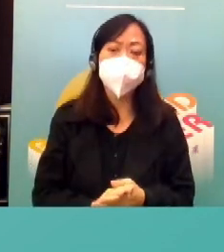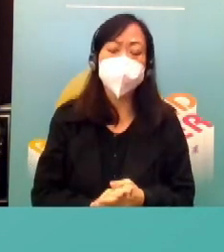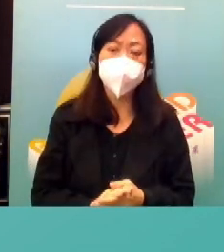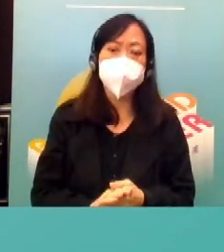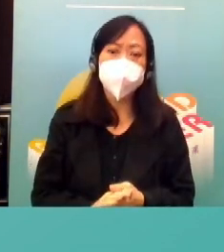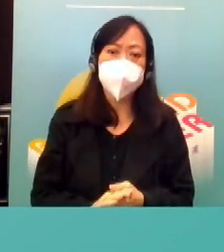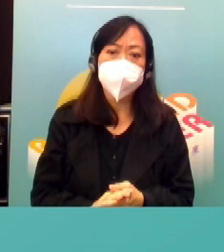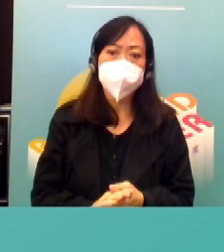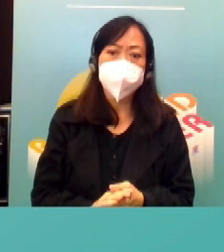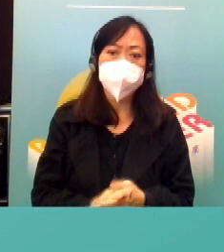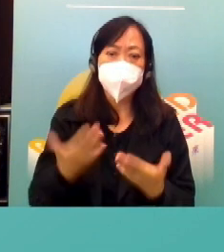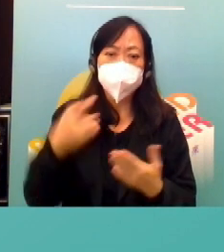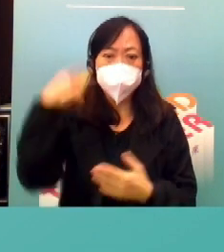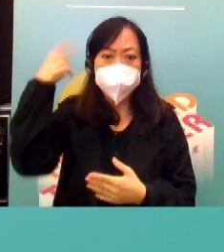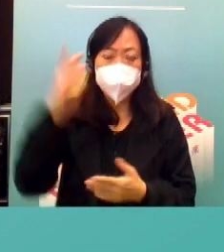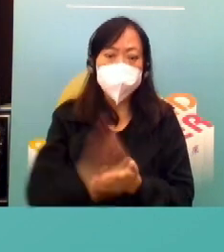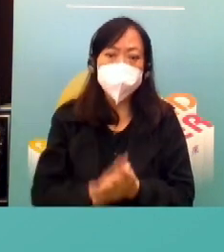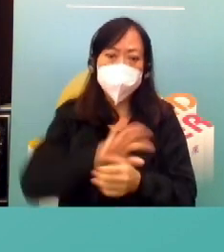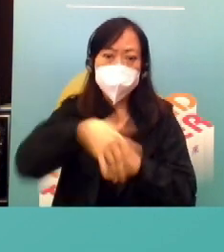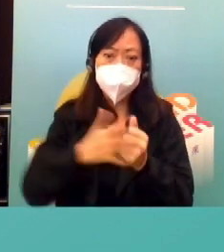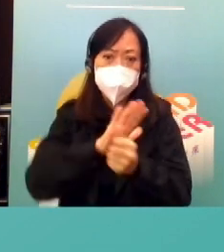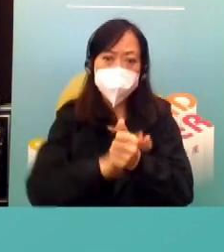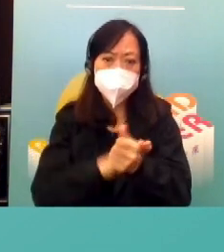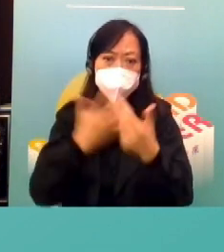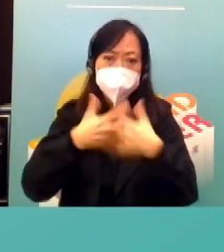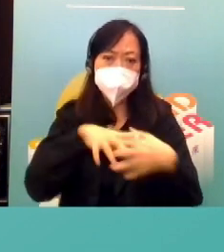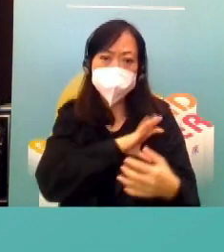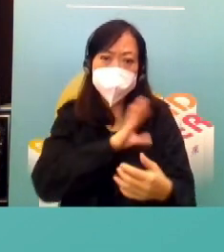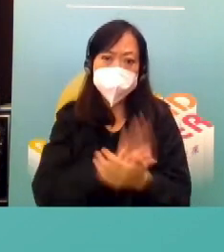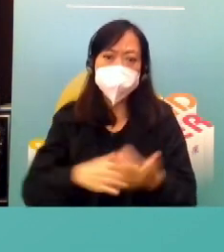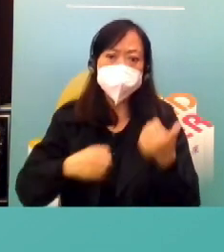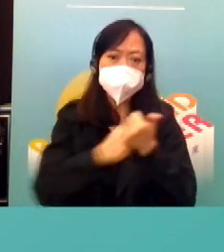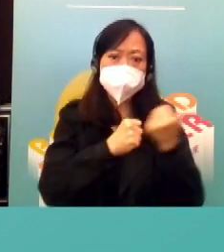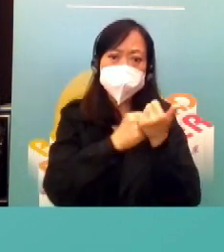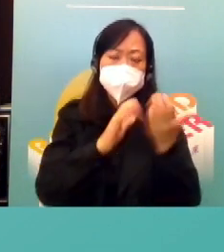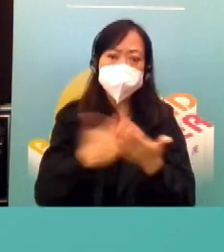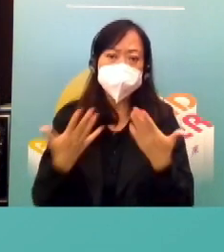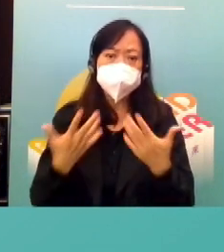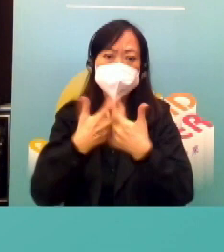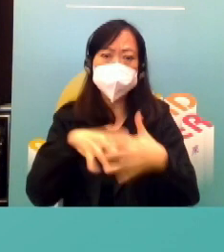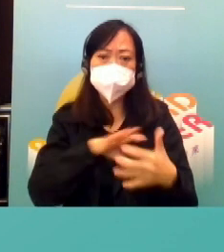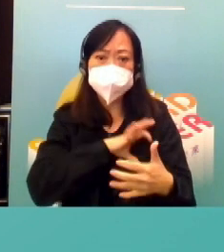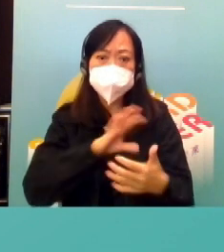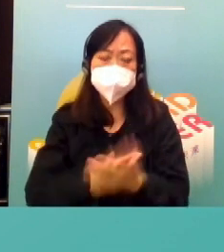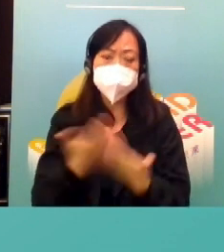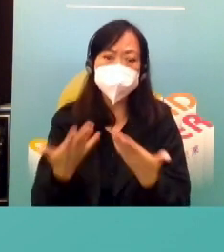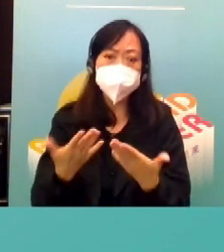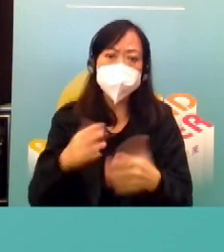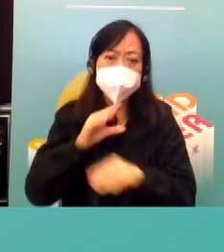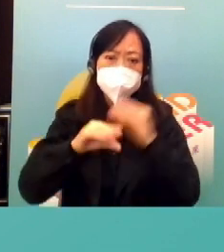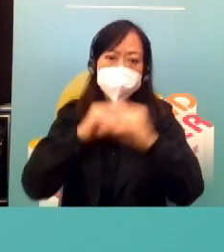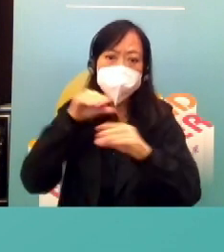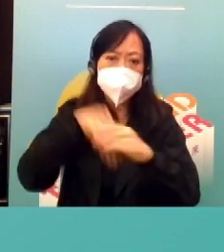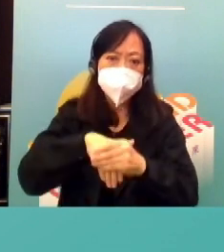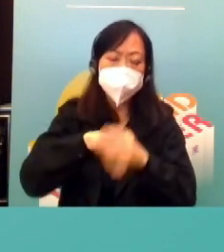community-based PPP to support some infrastructure. For those who are familiar with the financing mechanism in the US, for a long time, people talk about tax